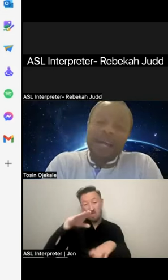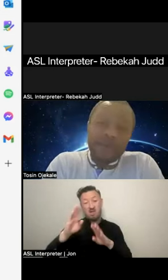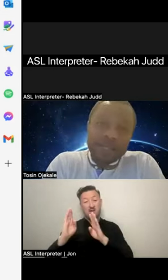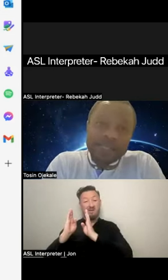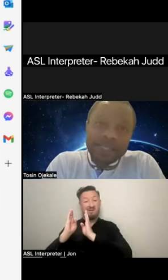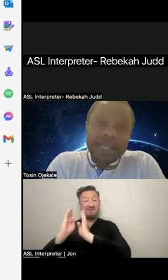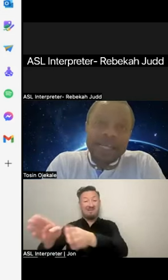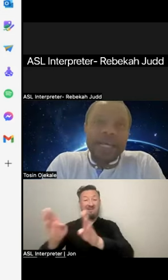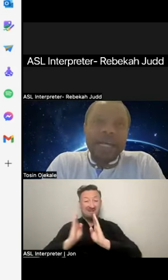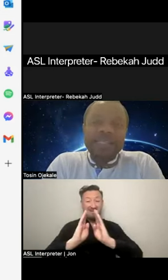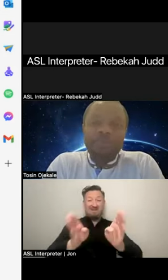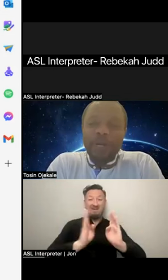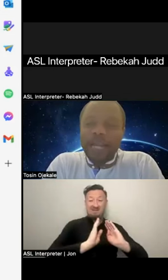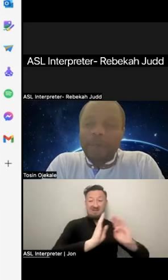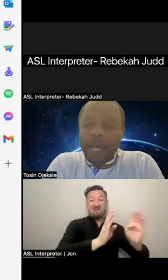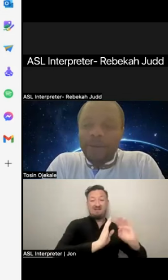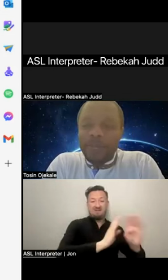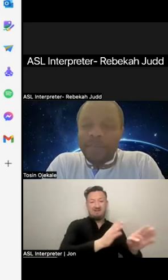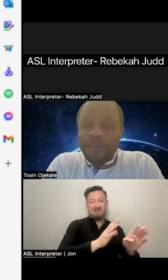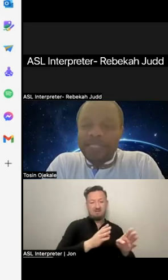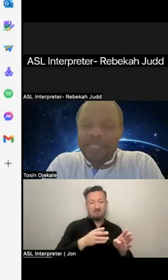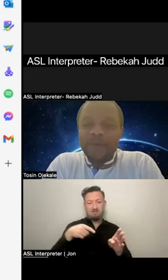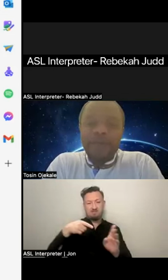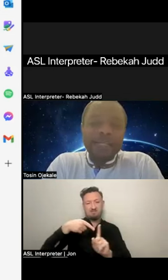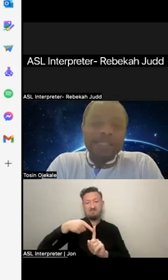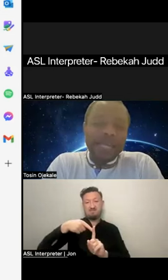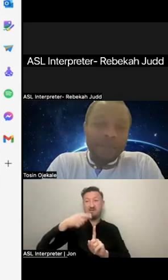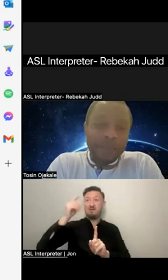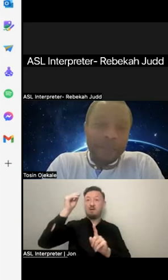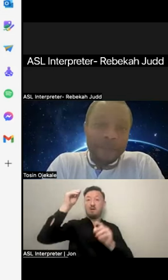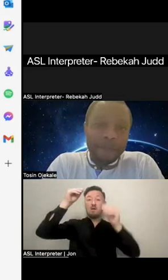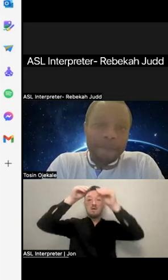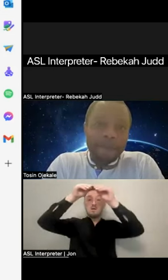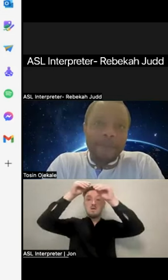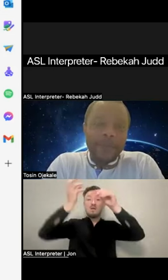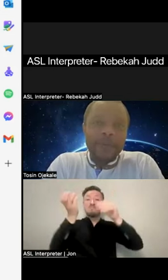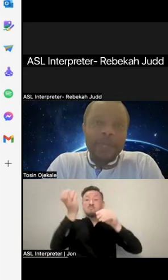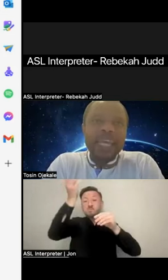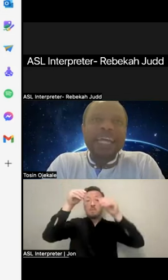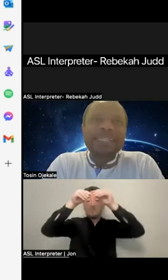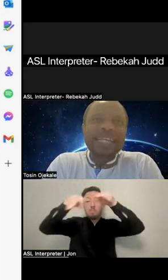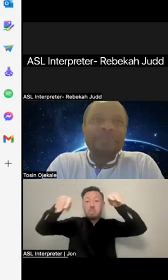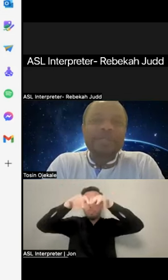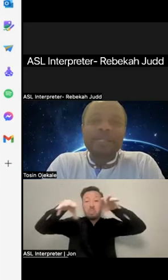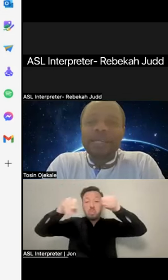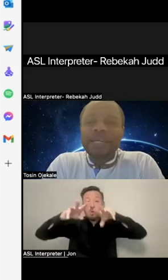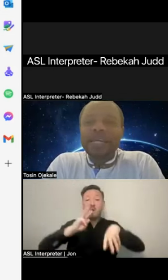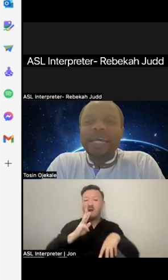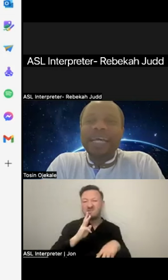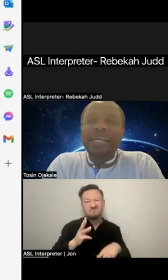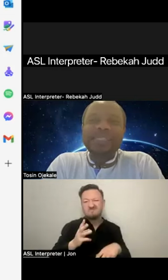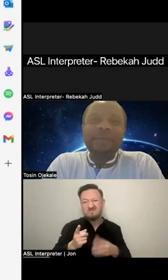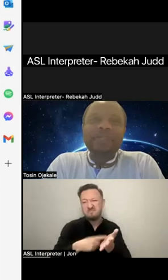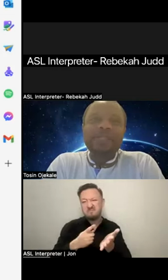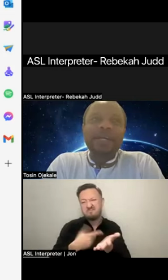and servers, a sprinkler might not be the best thing to fight them. Okay, except